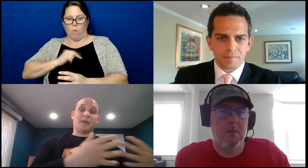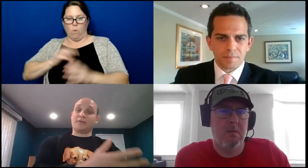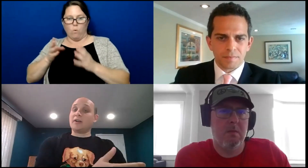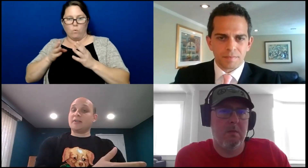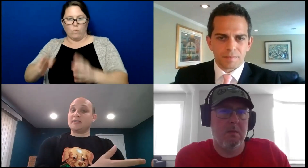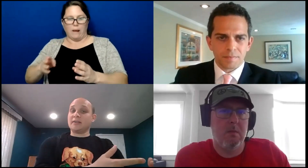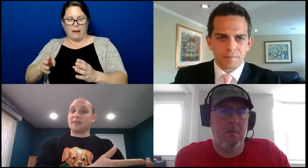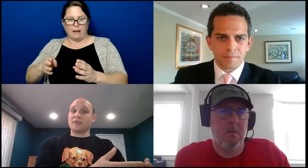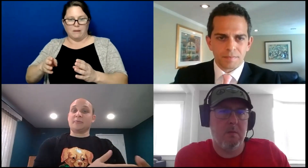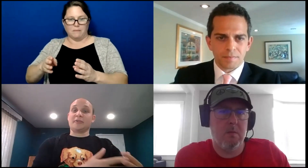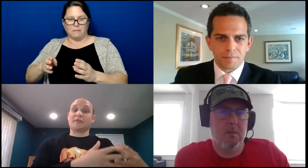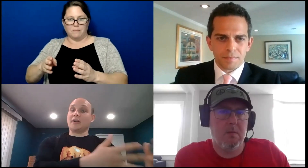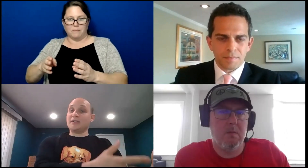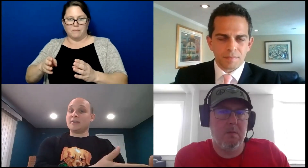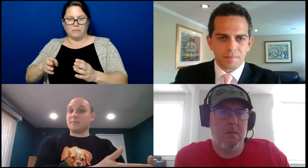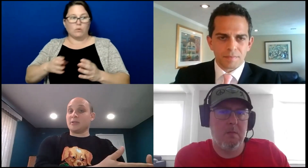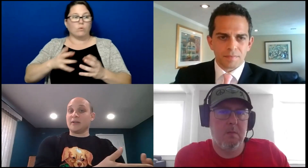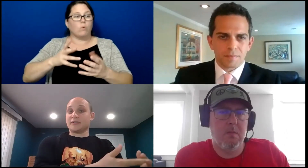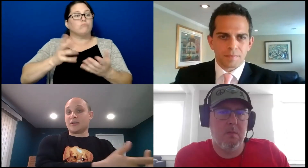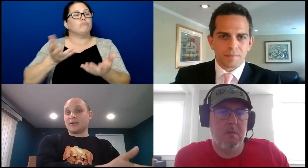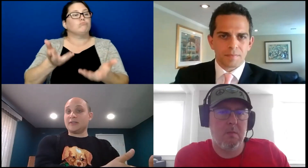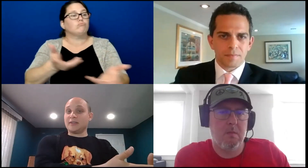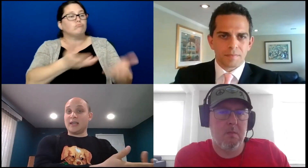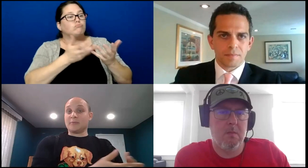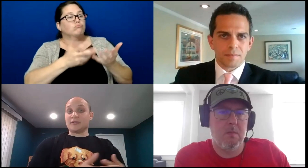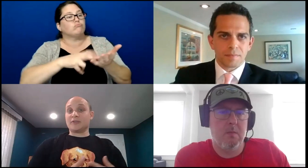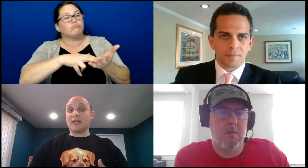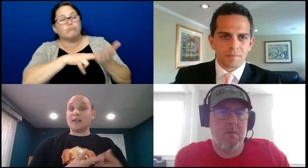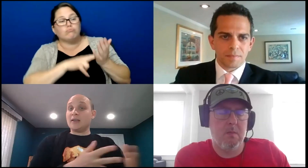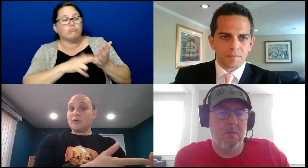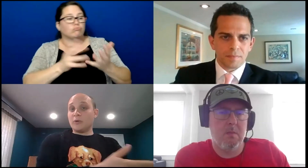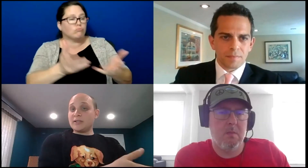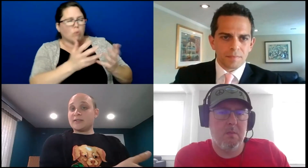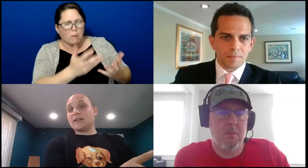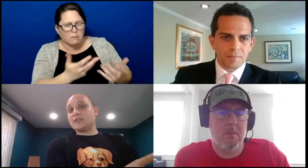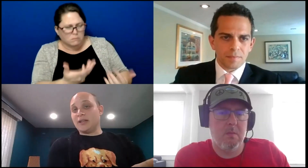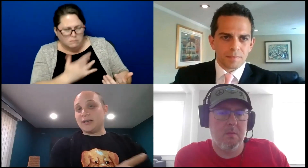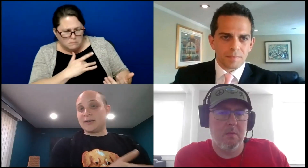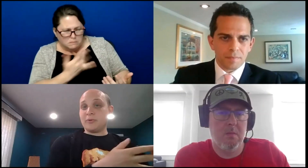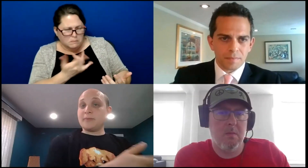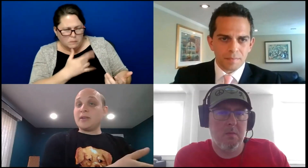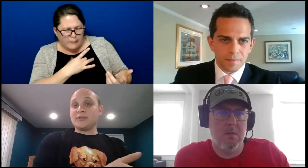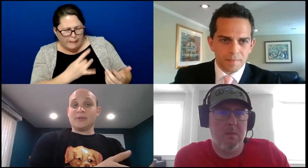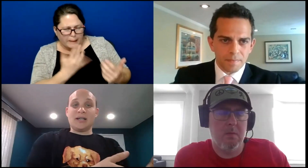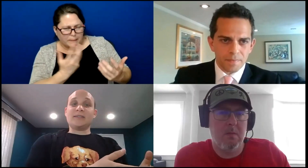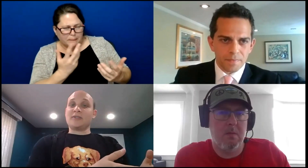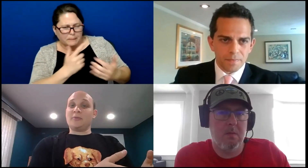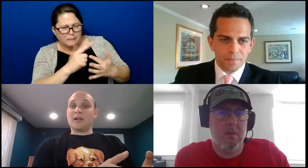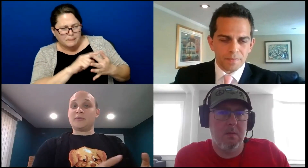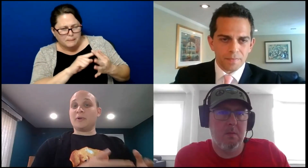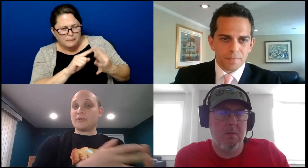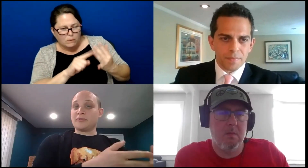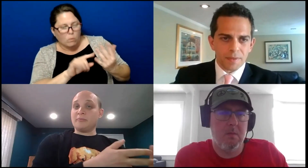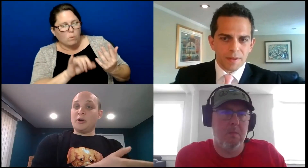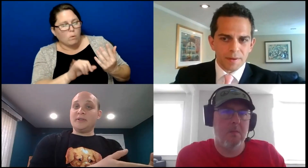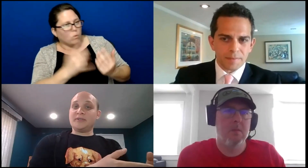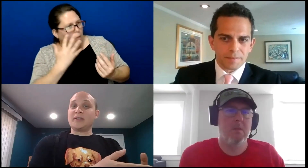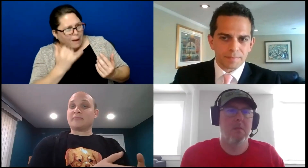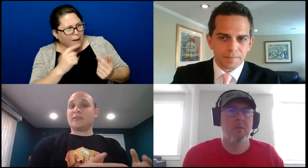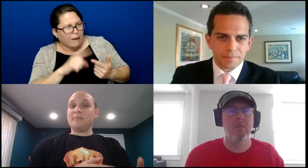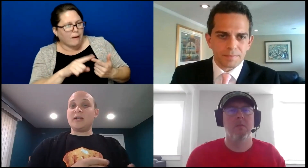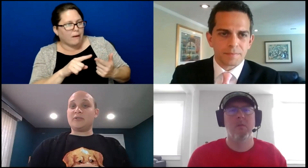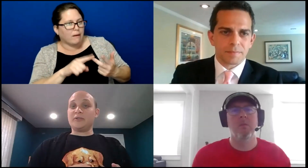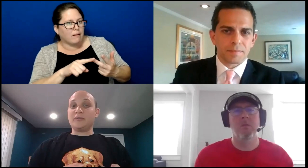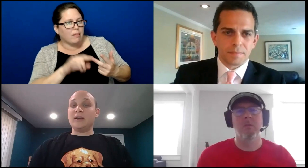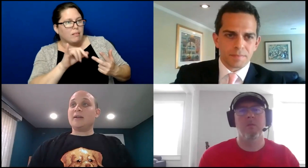process of talking to the consumers, talking to the players, talking to the gamers, saying, what is it that you like? What makes you like it so much? What are those moments